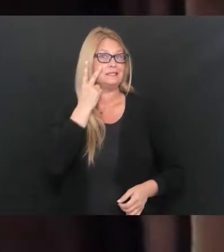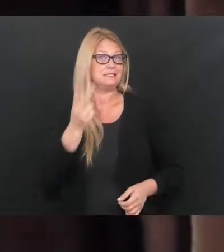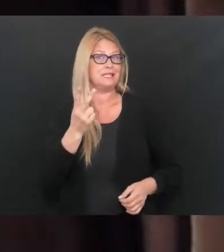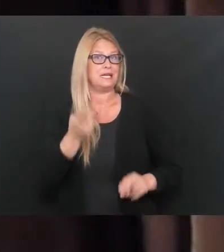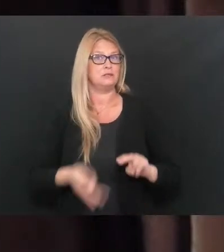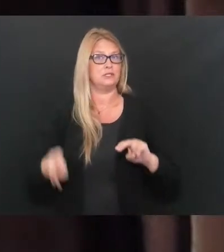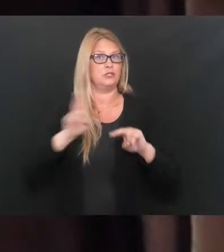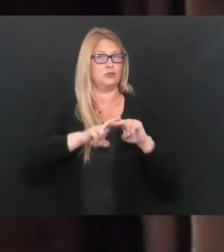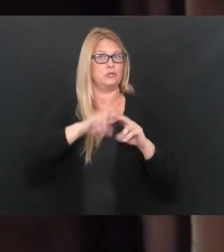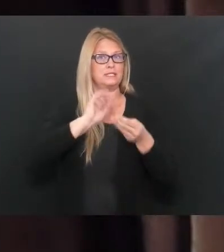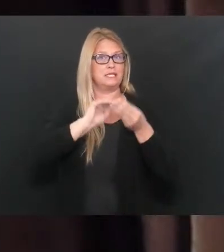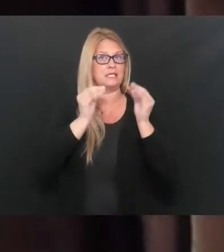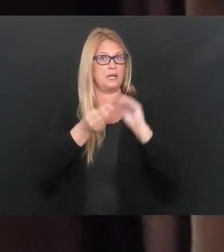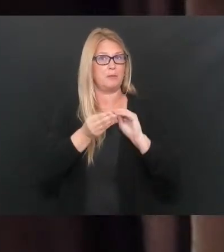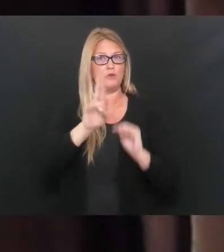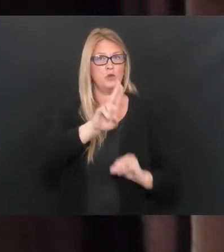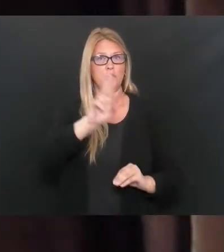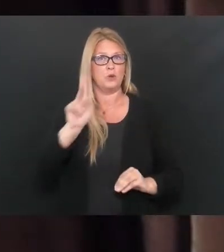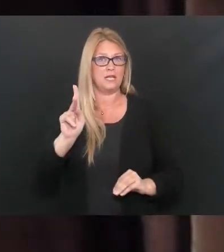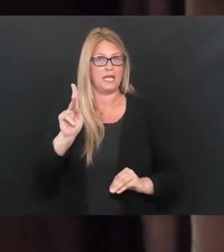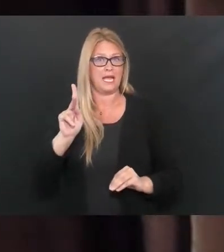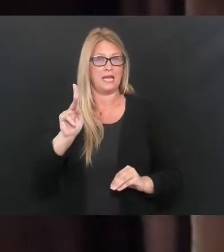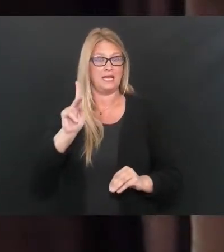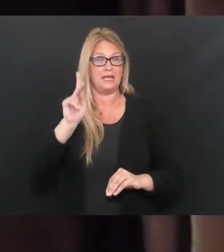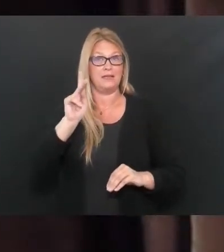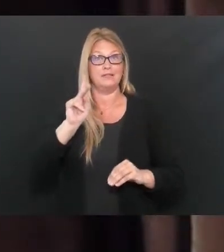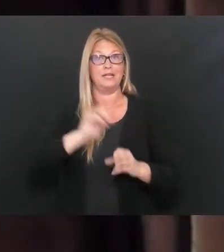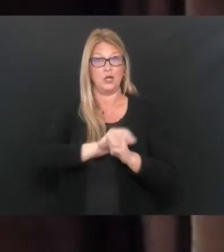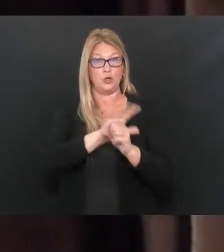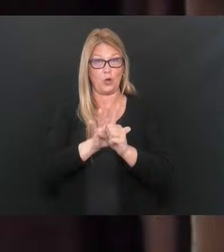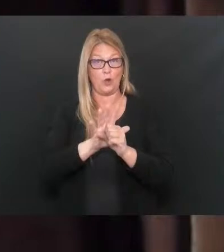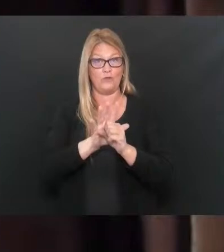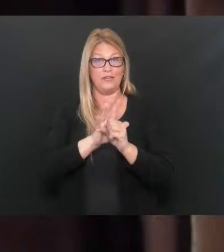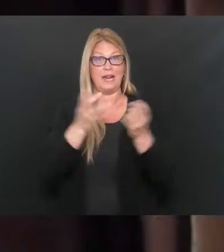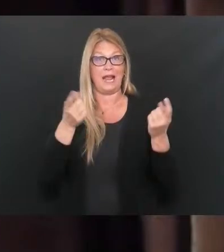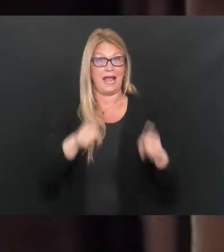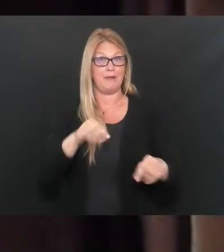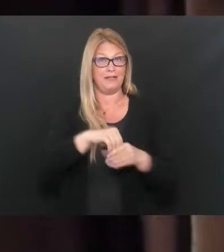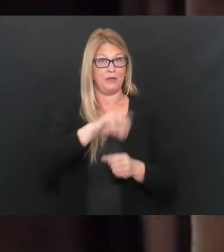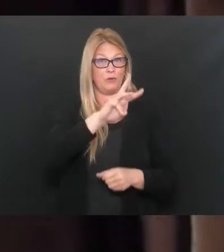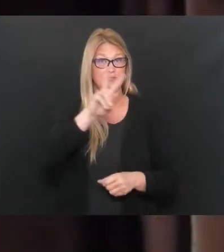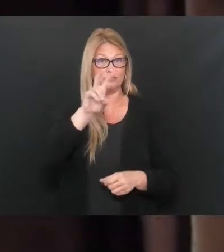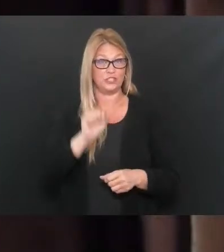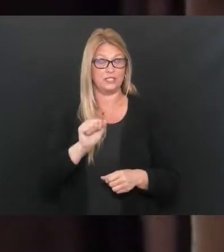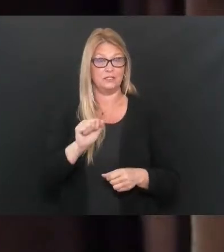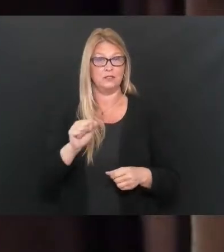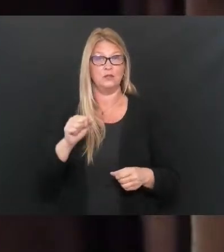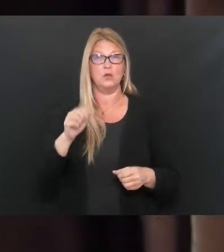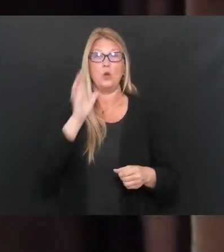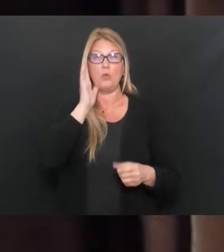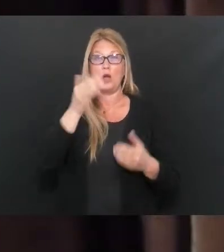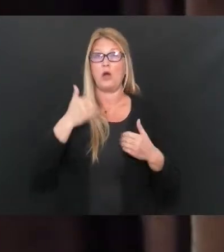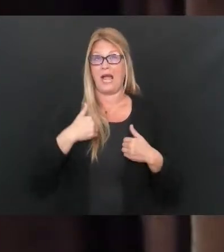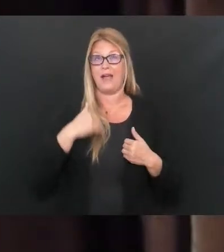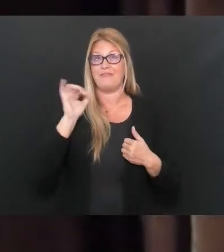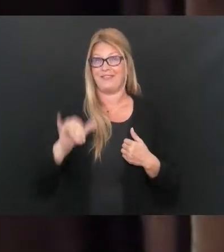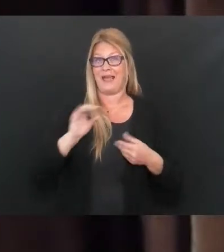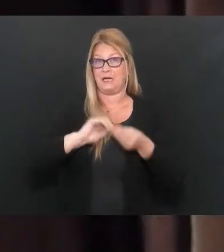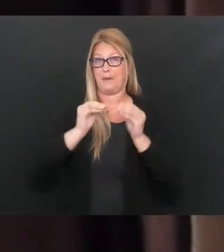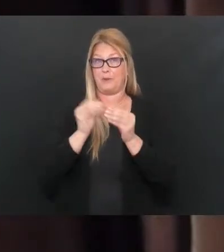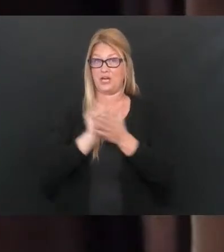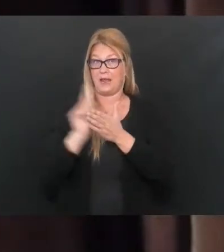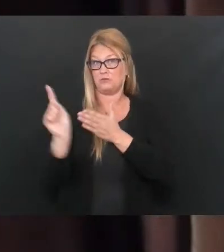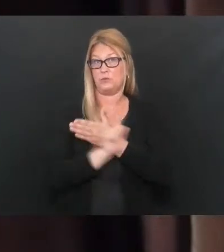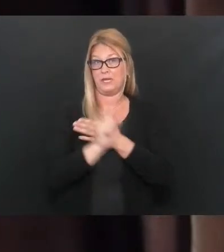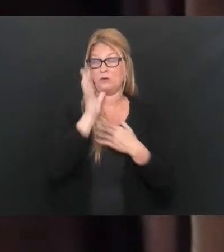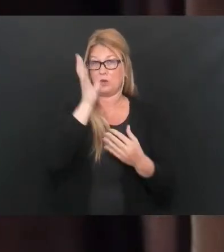in the number of United Kingdom variant cases in West Virginia. We will have a quantity on that and report that next week. But we